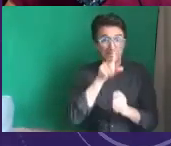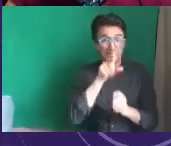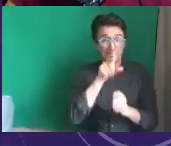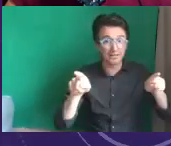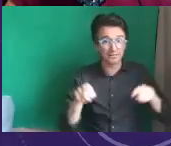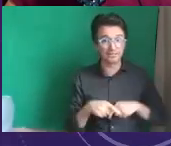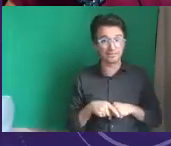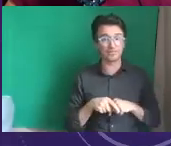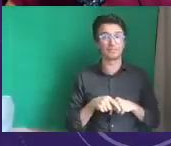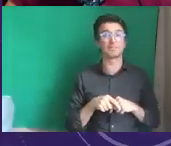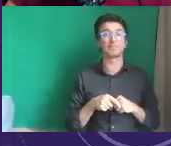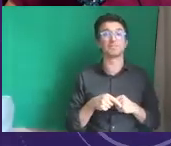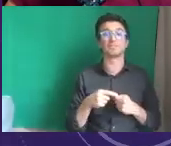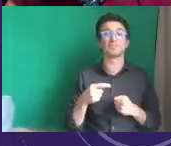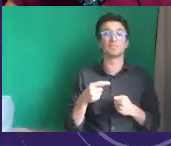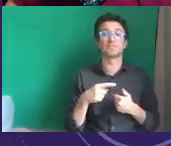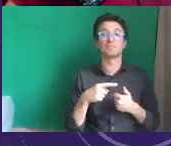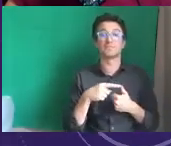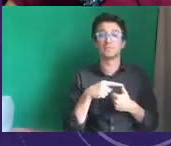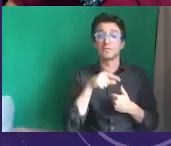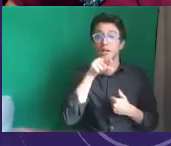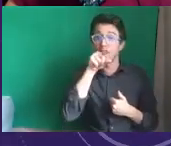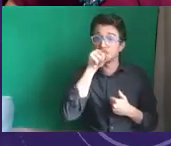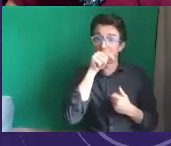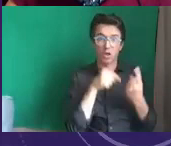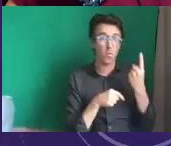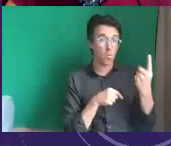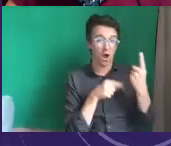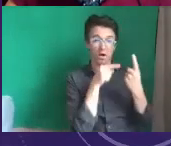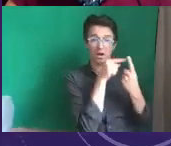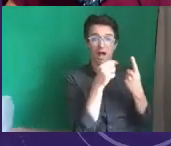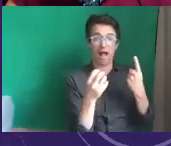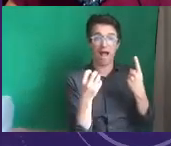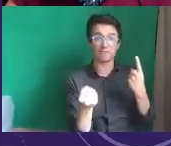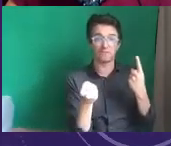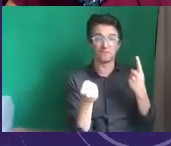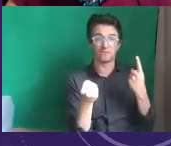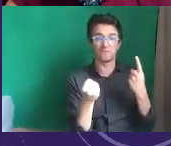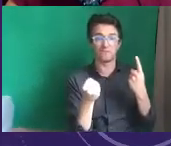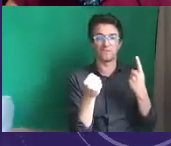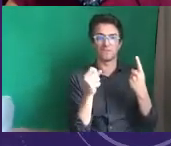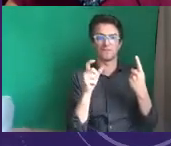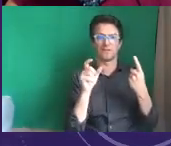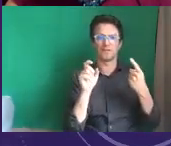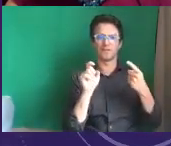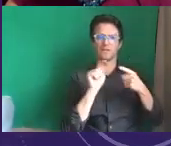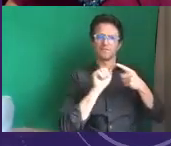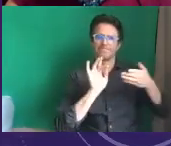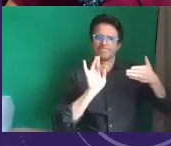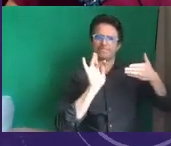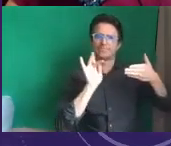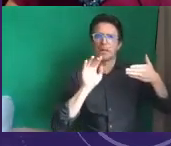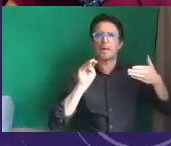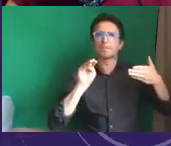at their menu options or settings, it has a sub-menu option for accessibility. Most other